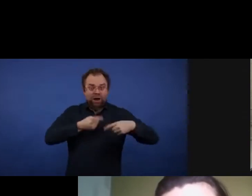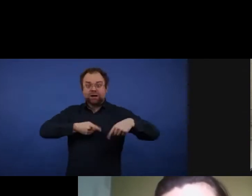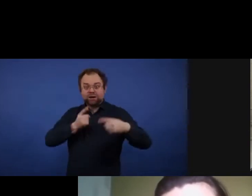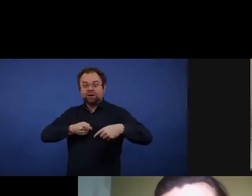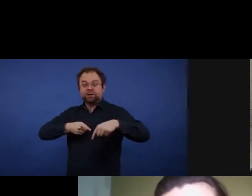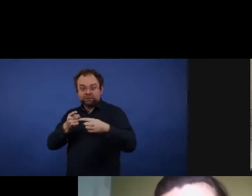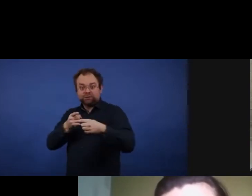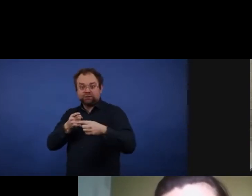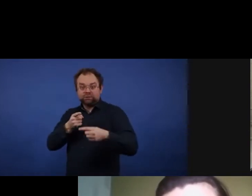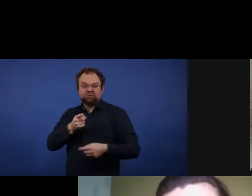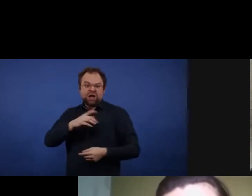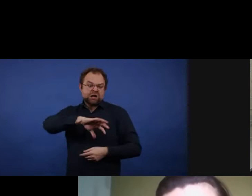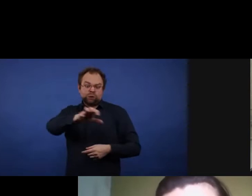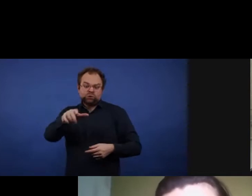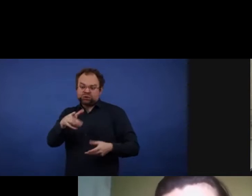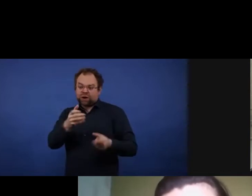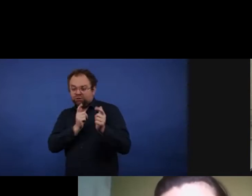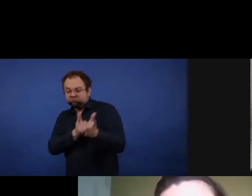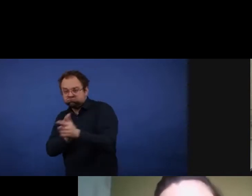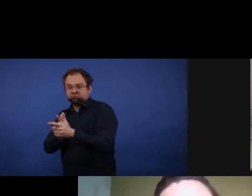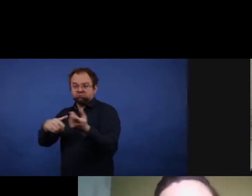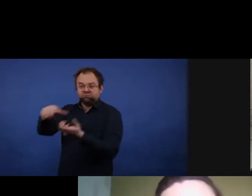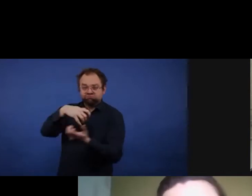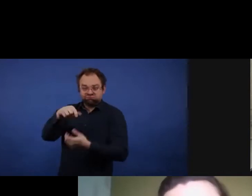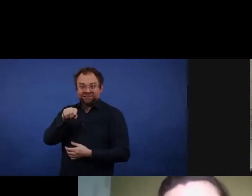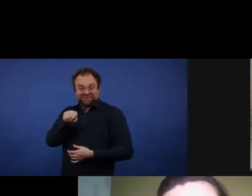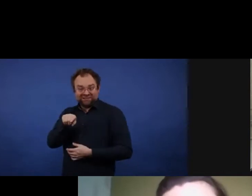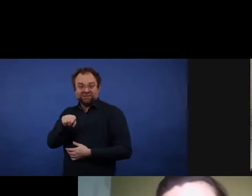which applies to Sudan, of course.